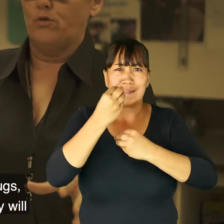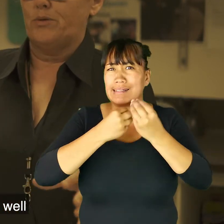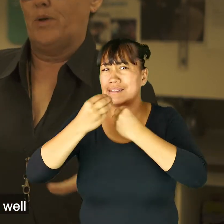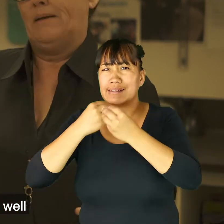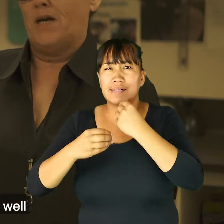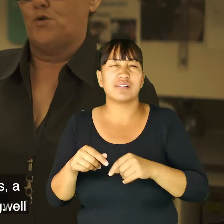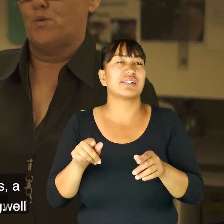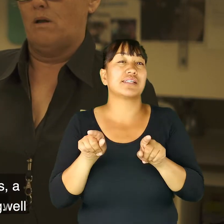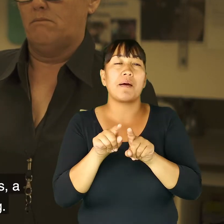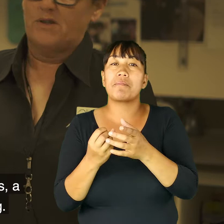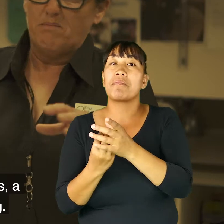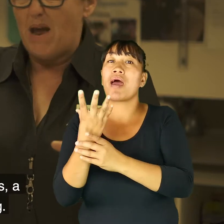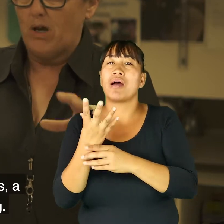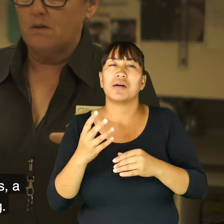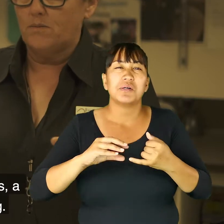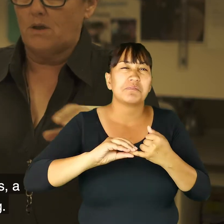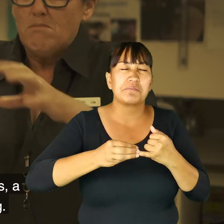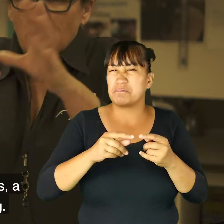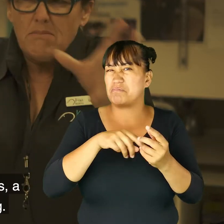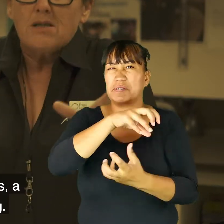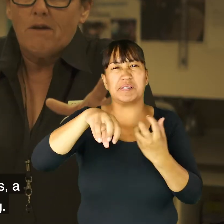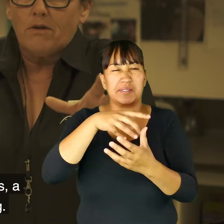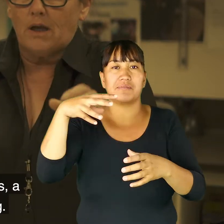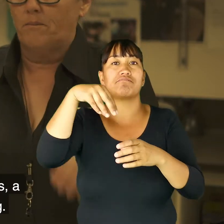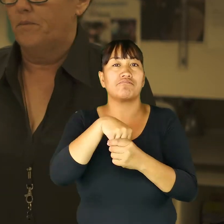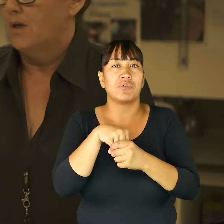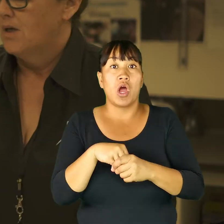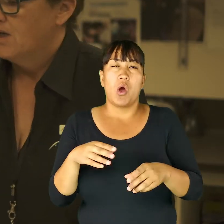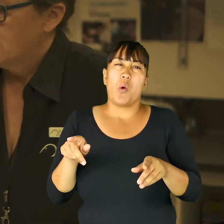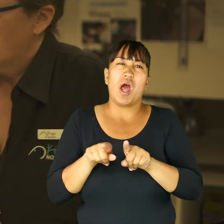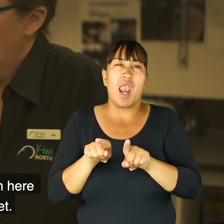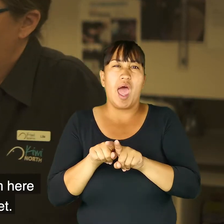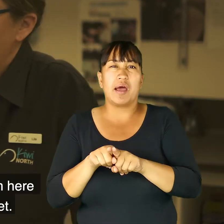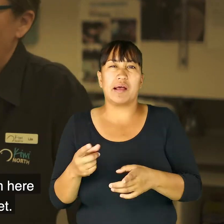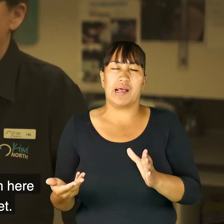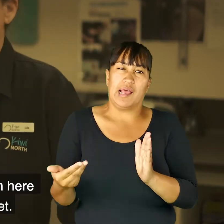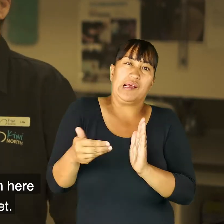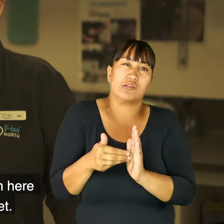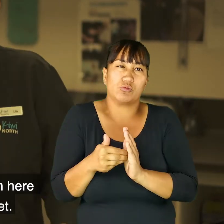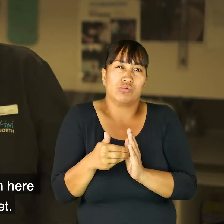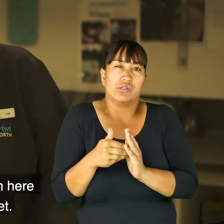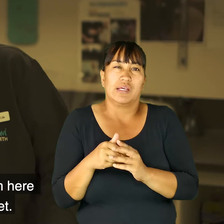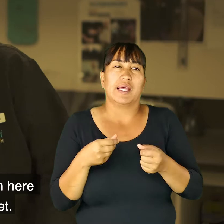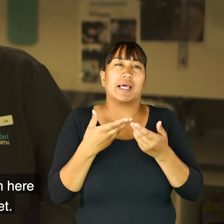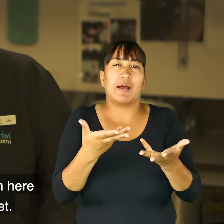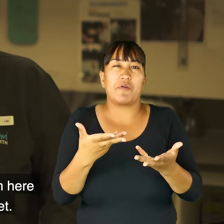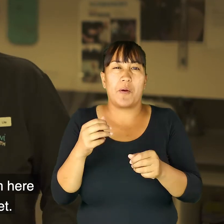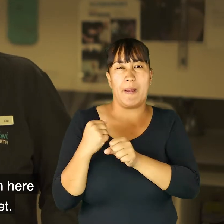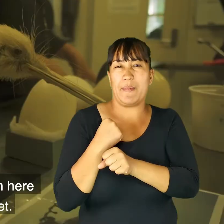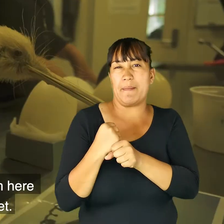eat fruit and plant matter as well, and some berries. So they mix of everything. So what we feed them here